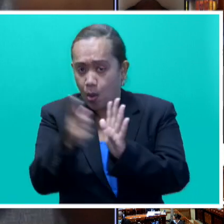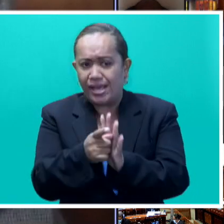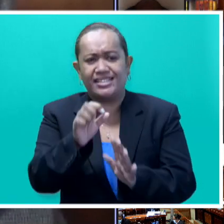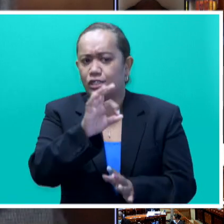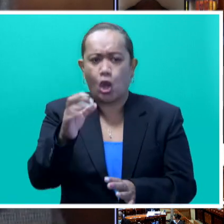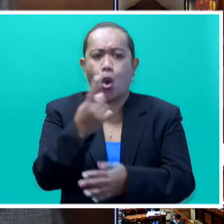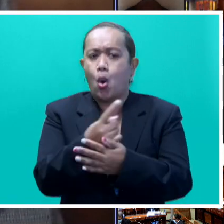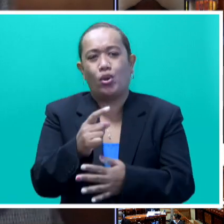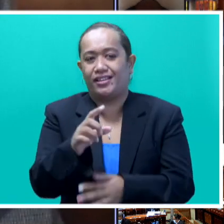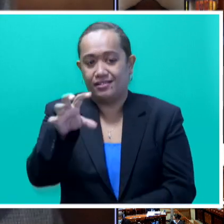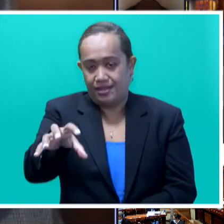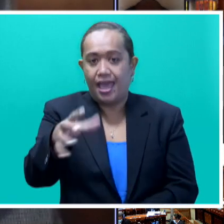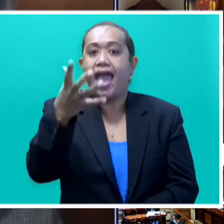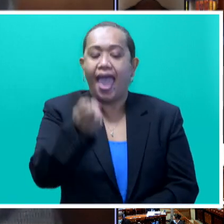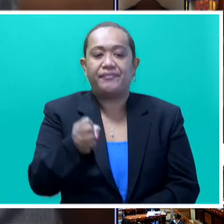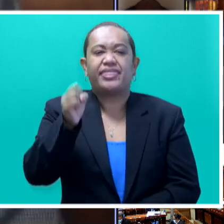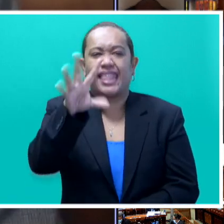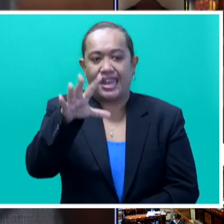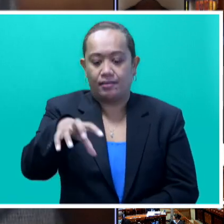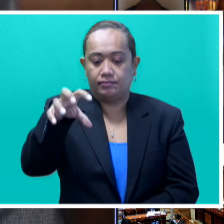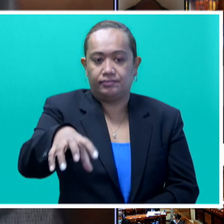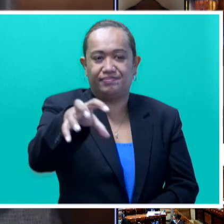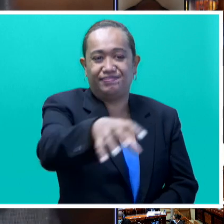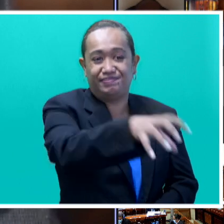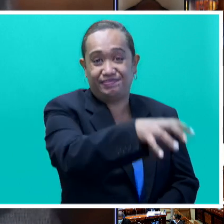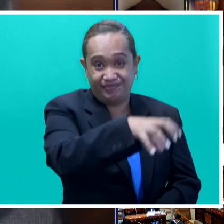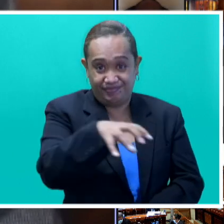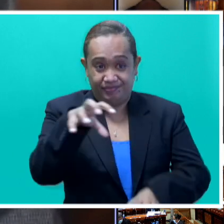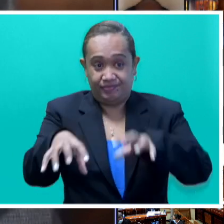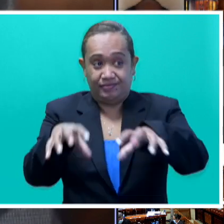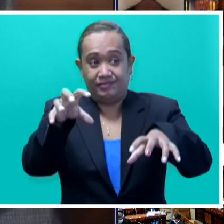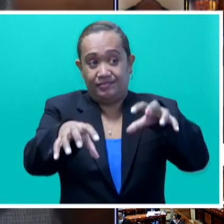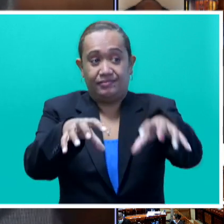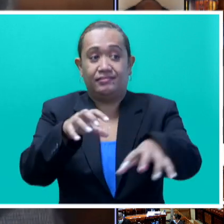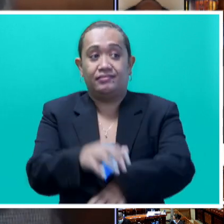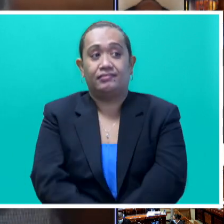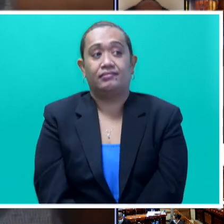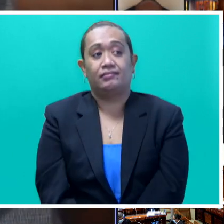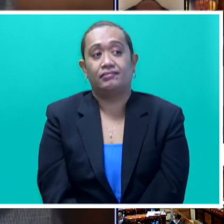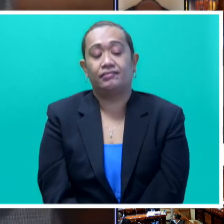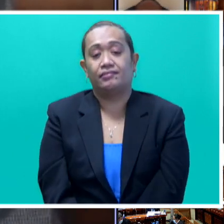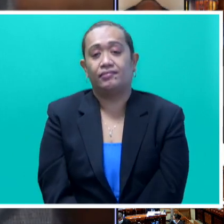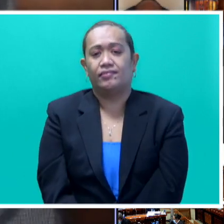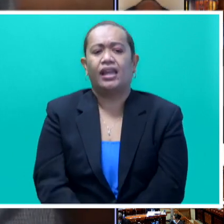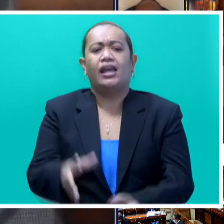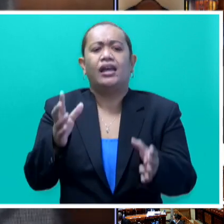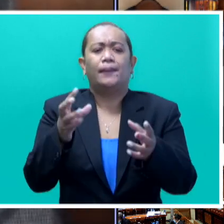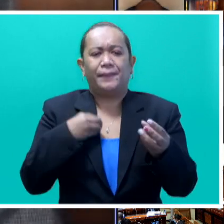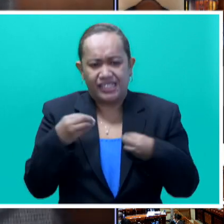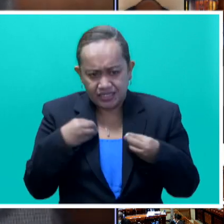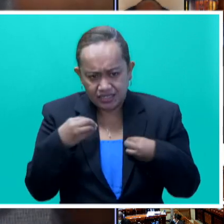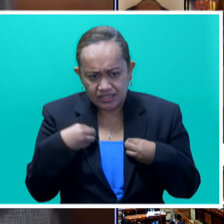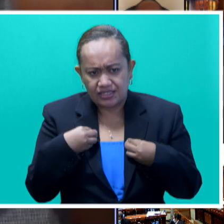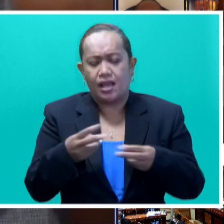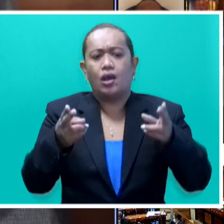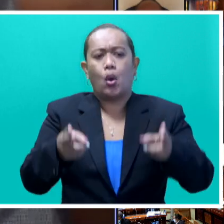There are 10 sectors, Mr. Speaker said. Printing, wholesale and retail trades, hotel